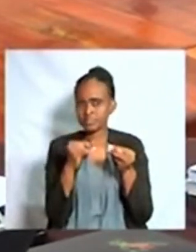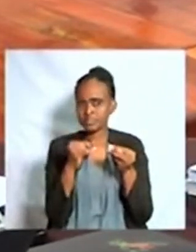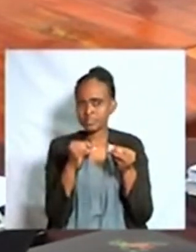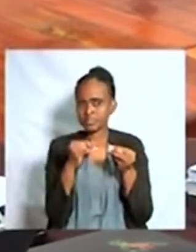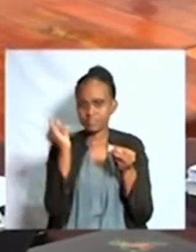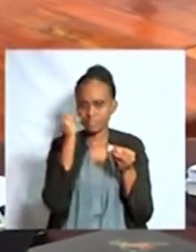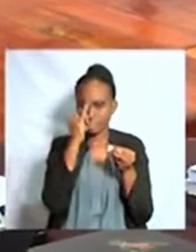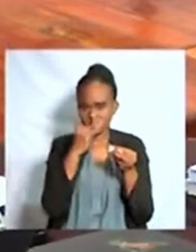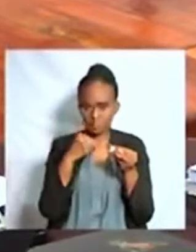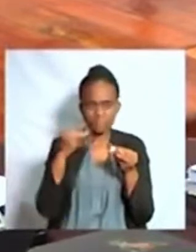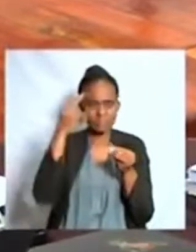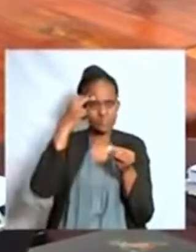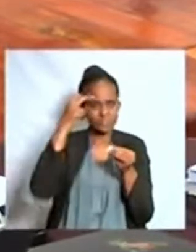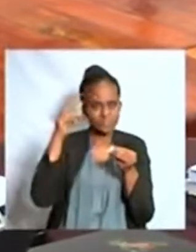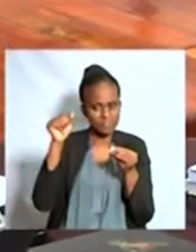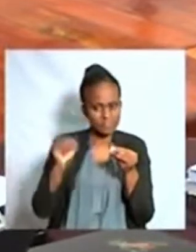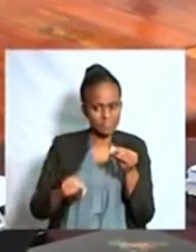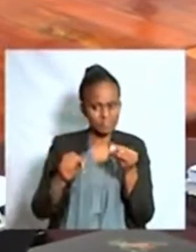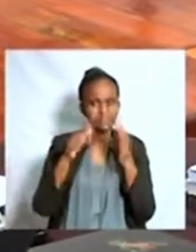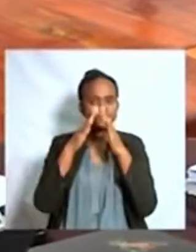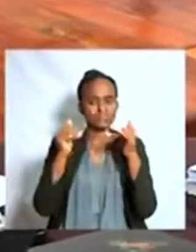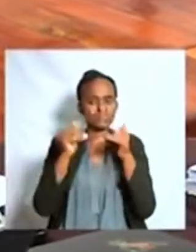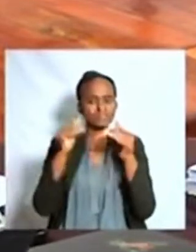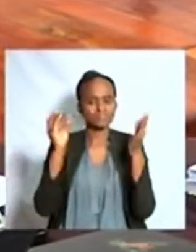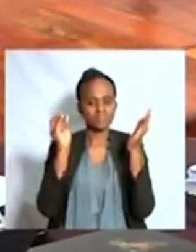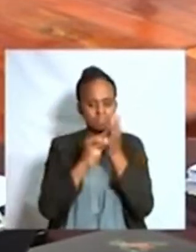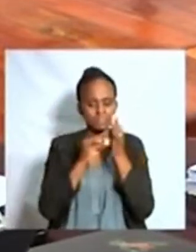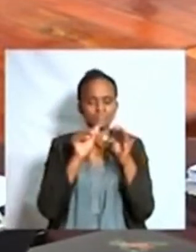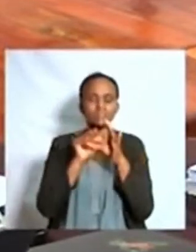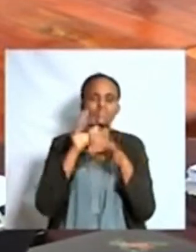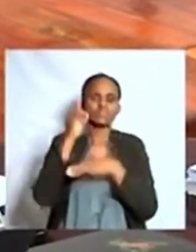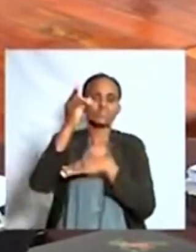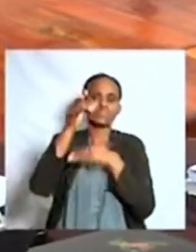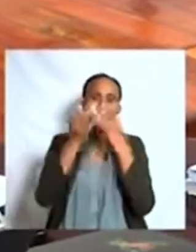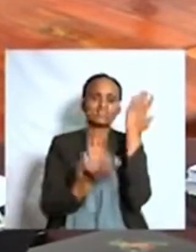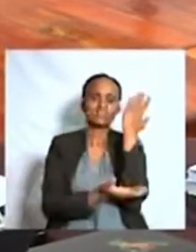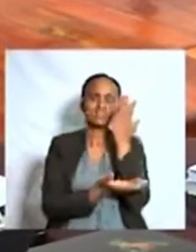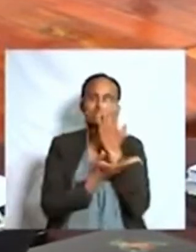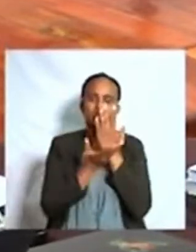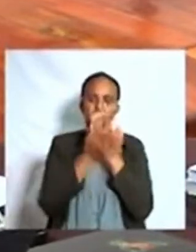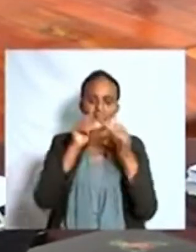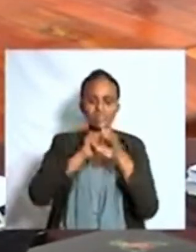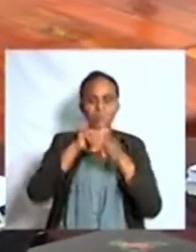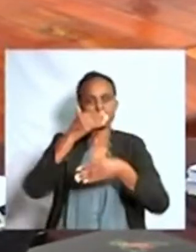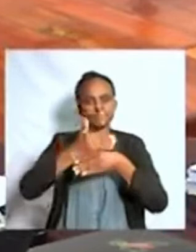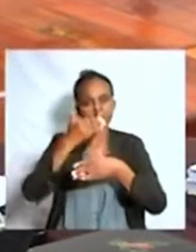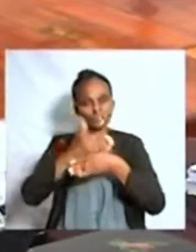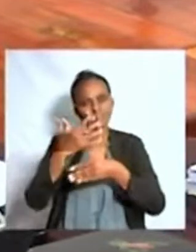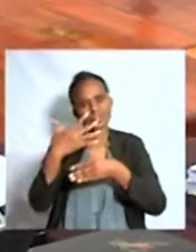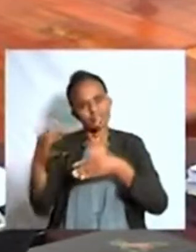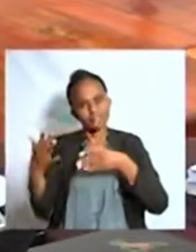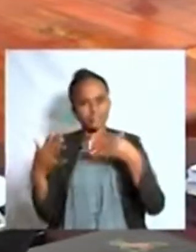guard houses to be erected in the future have been improved to include windows on 3 sides.